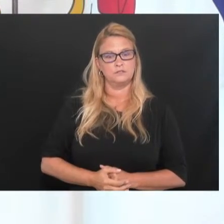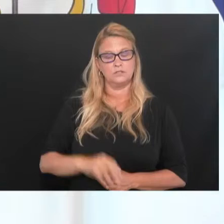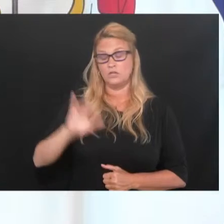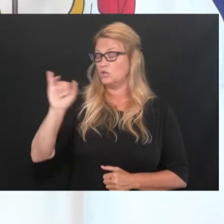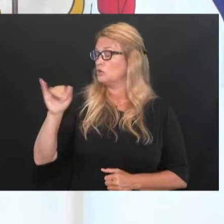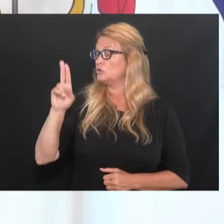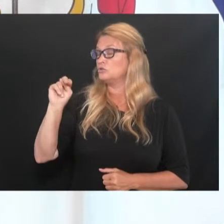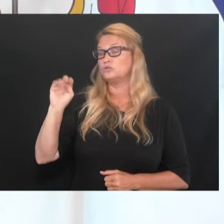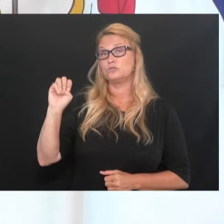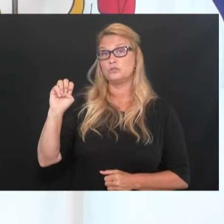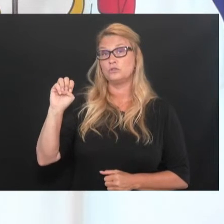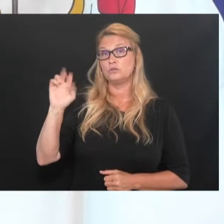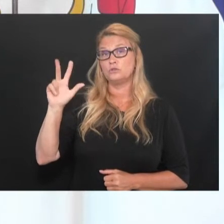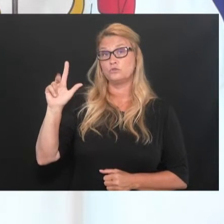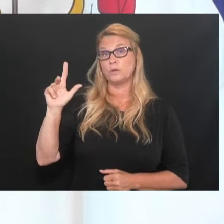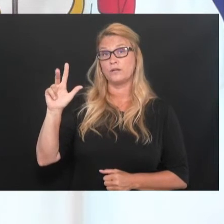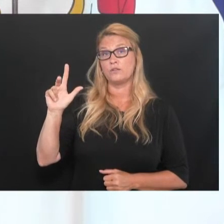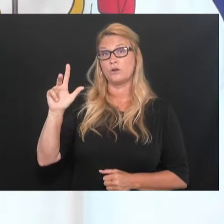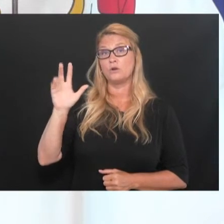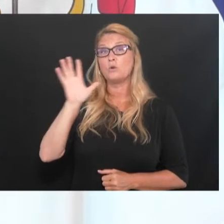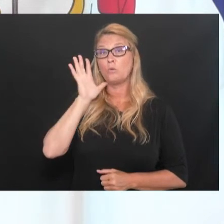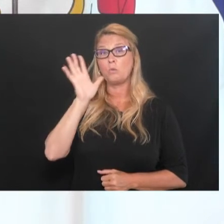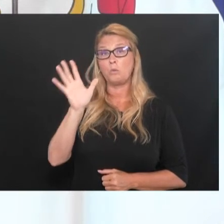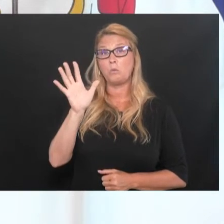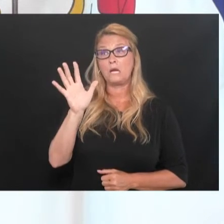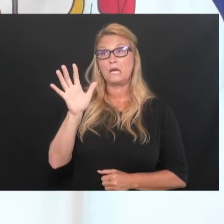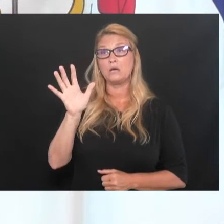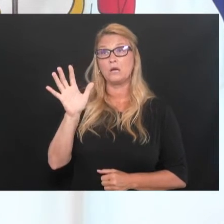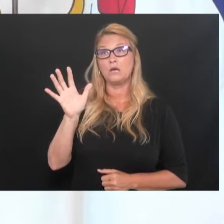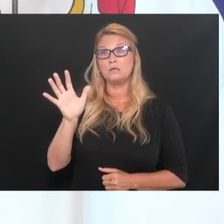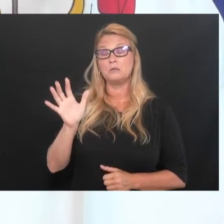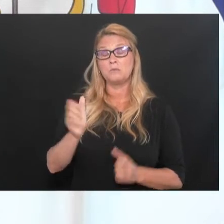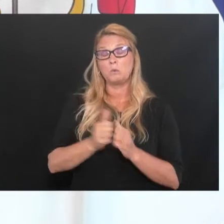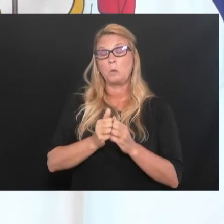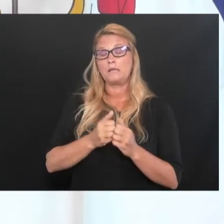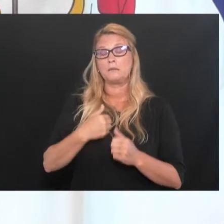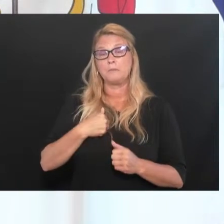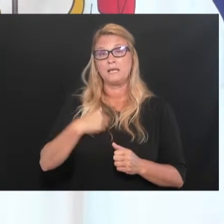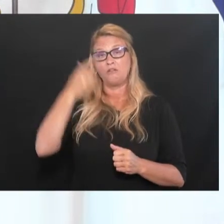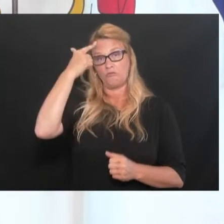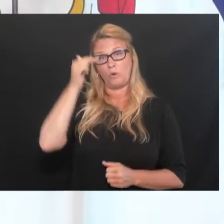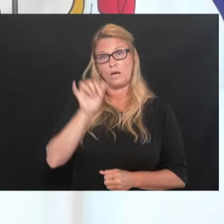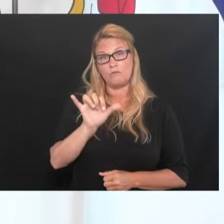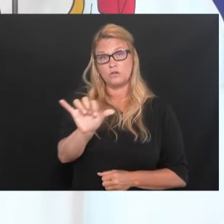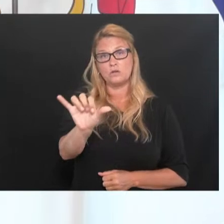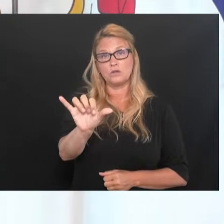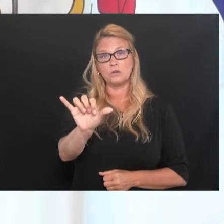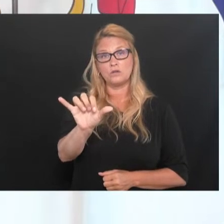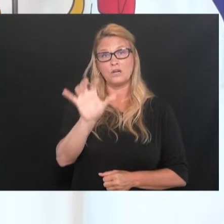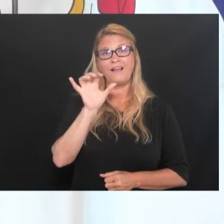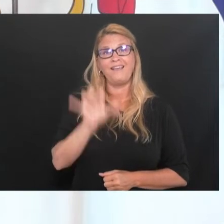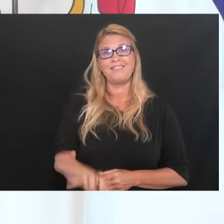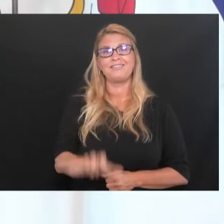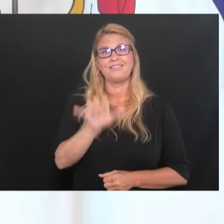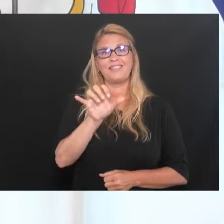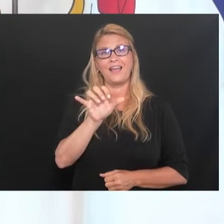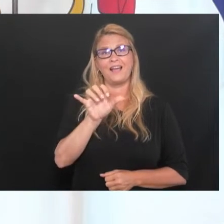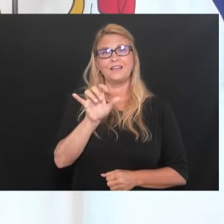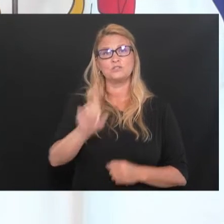June 23rd will sit with me forever and ever and ever. It's when the flood